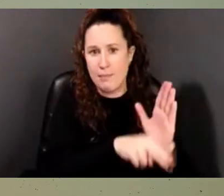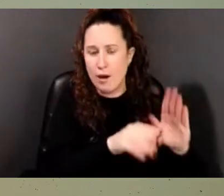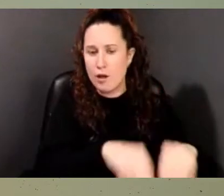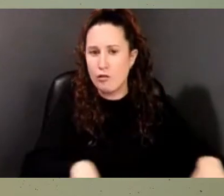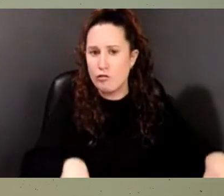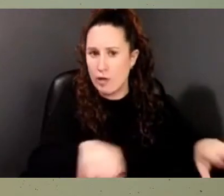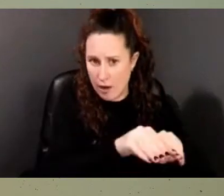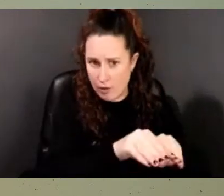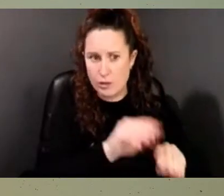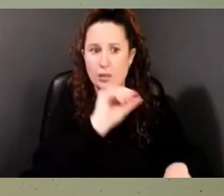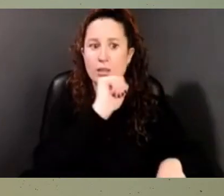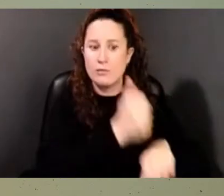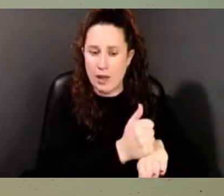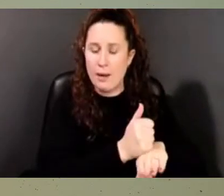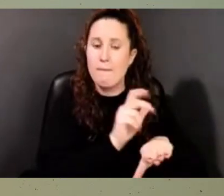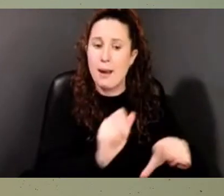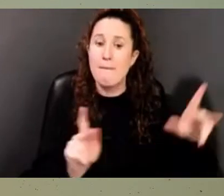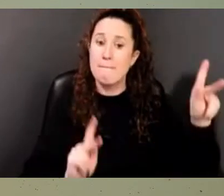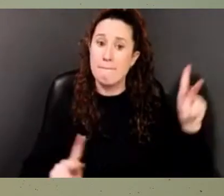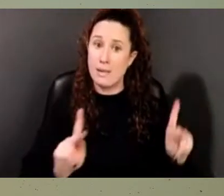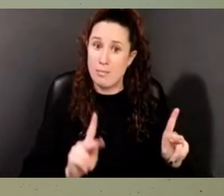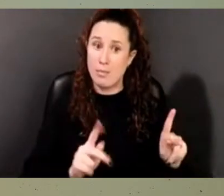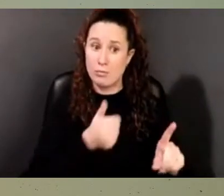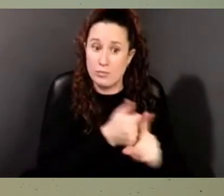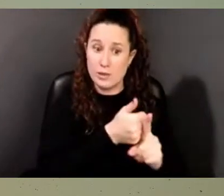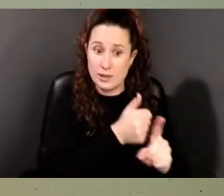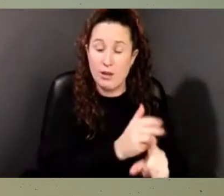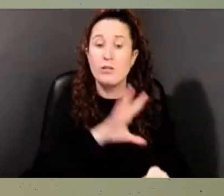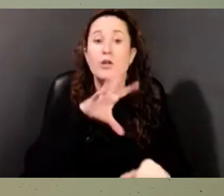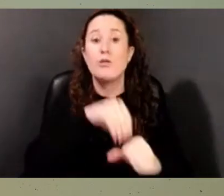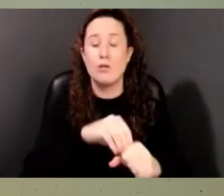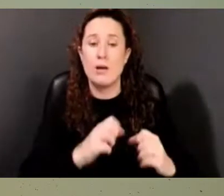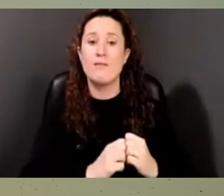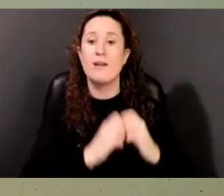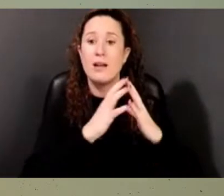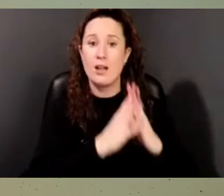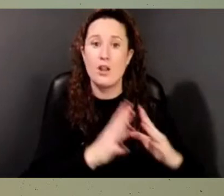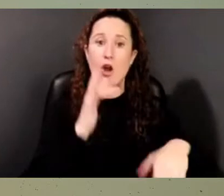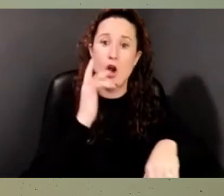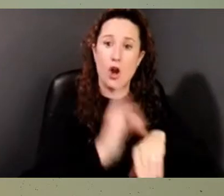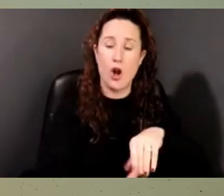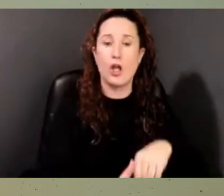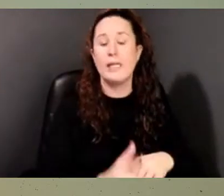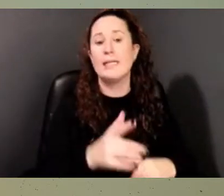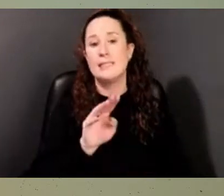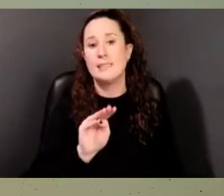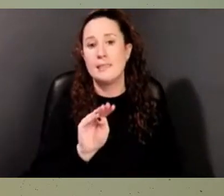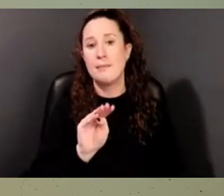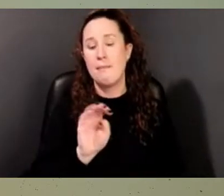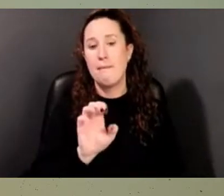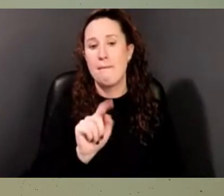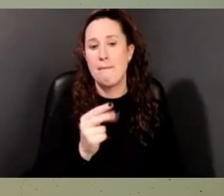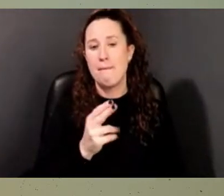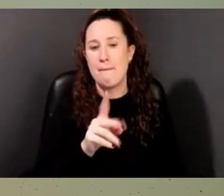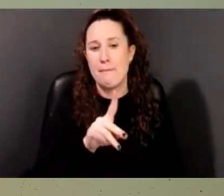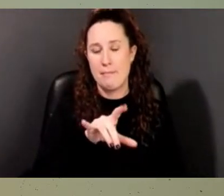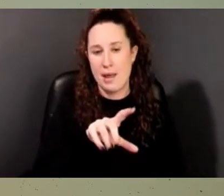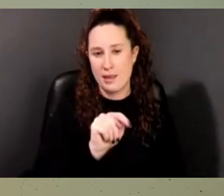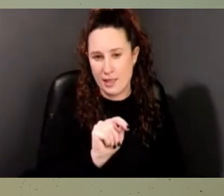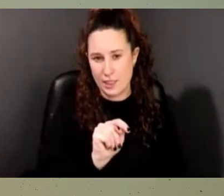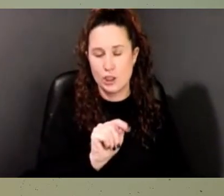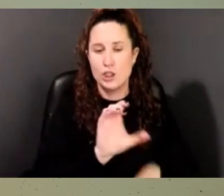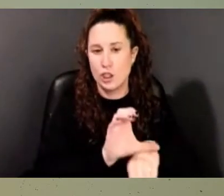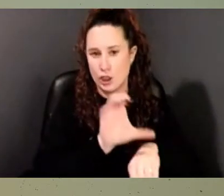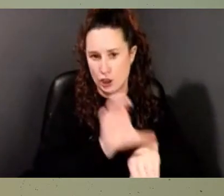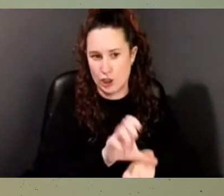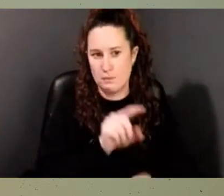founded the earliest African Methodist Church in Baltimore, not AME. And that was about